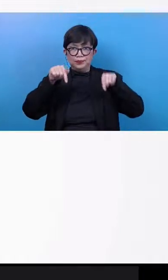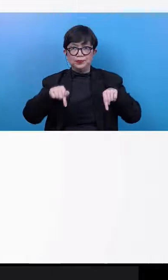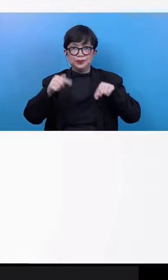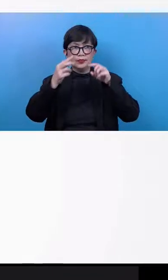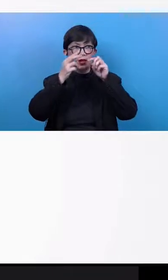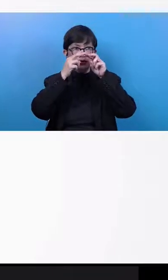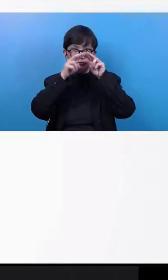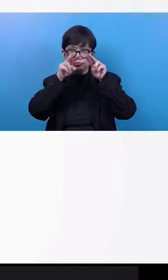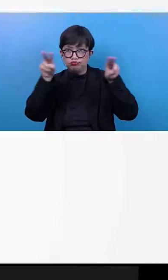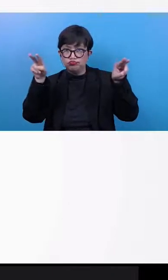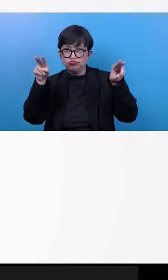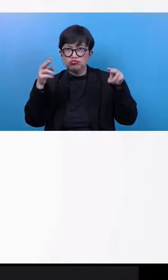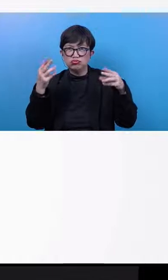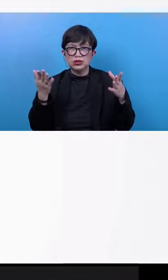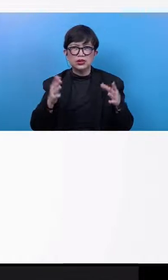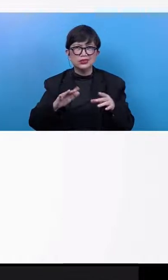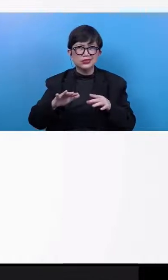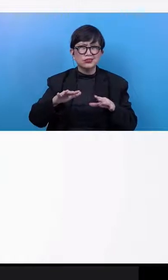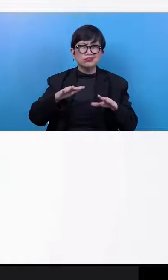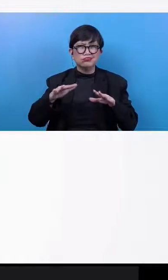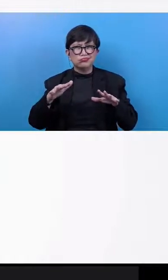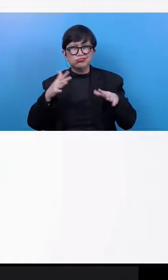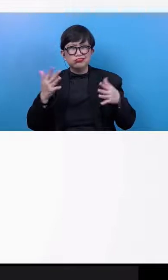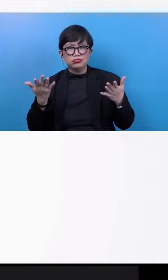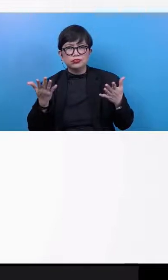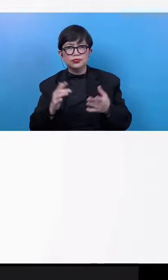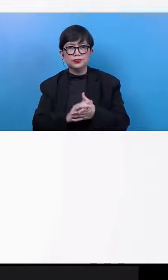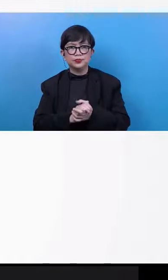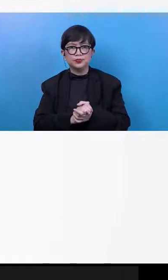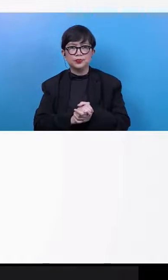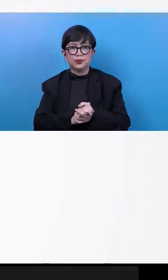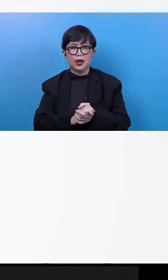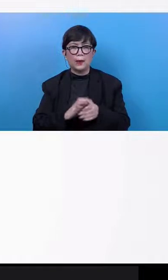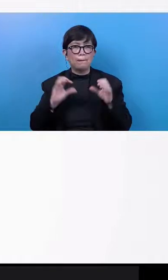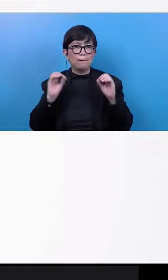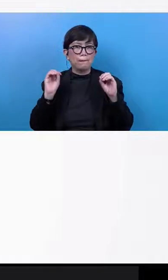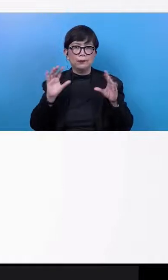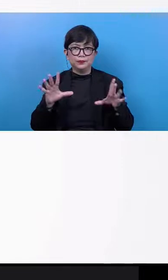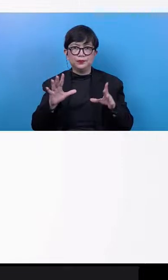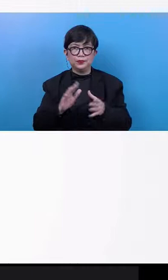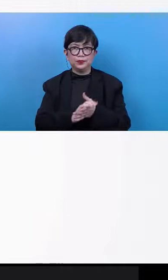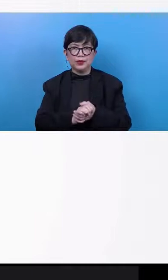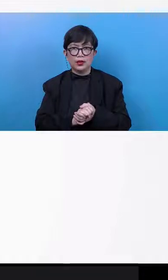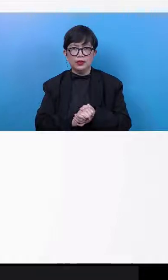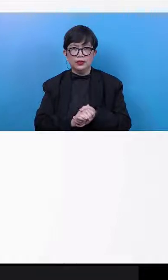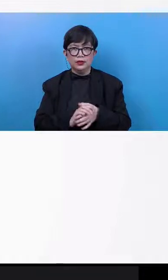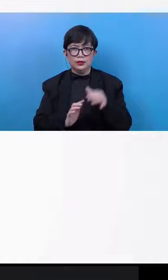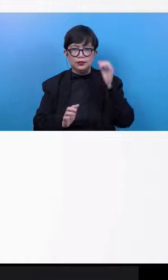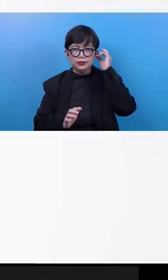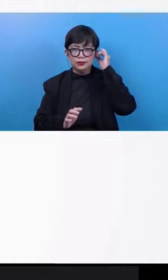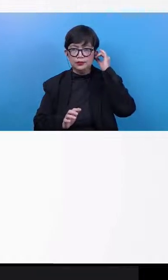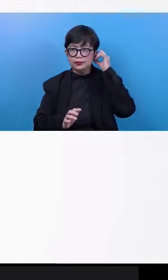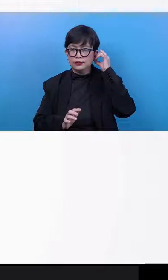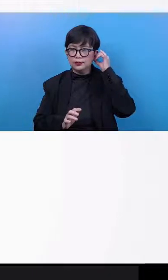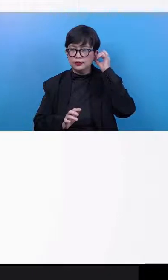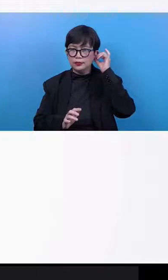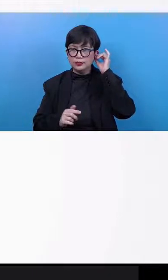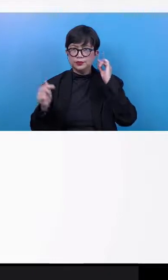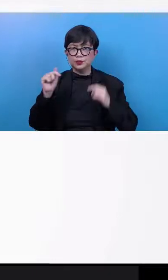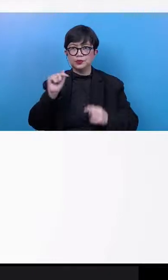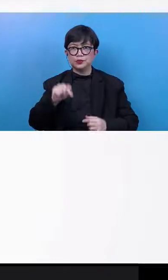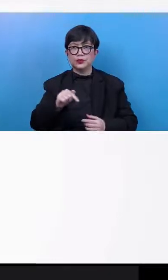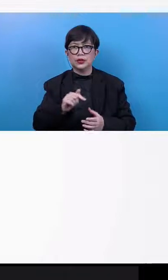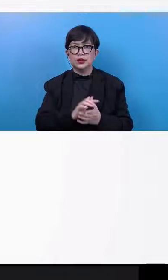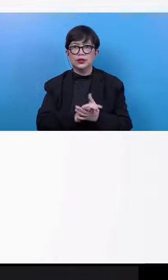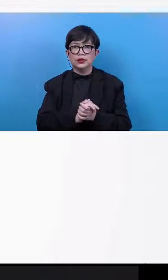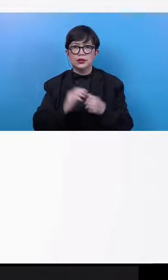highest on record. In fact, some of the highest increases in the perceptions of human insecurity took place in countries with